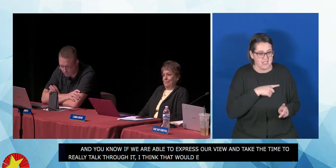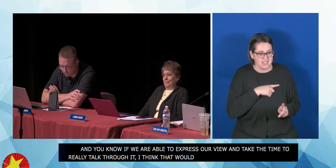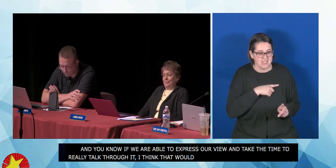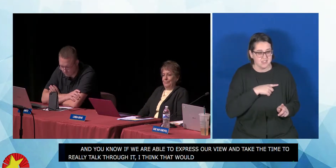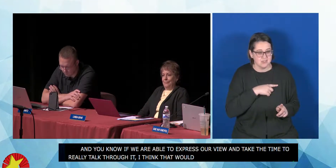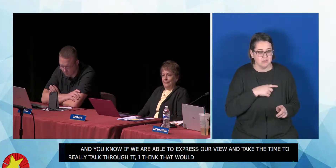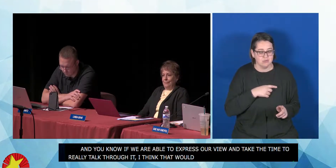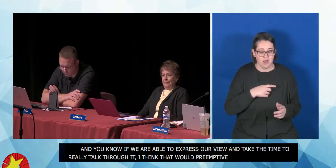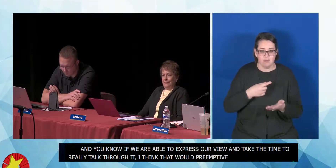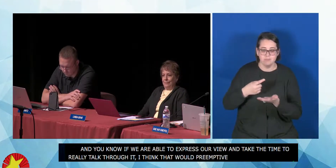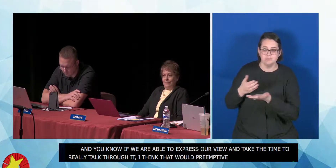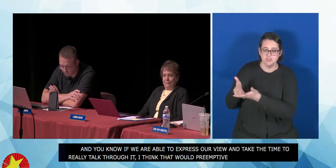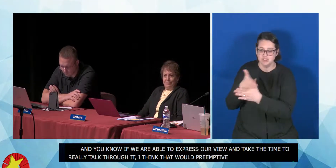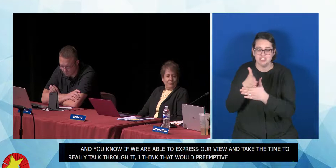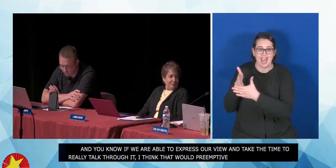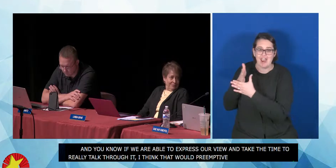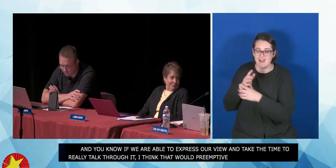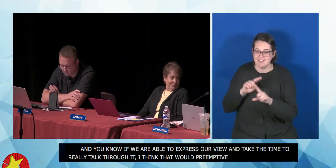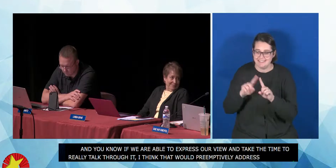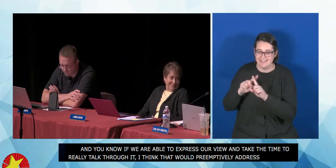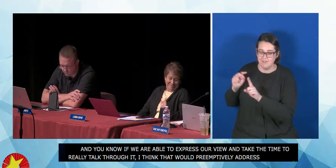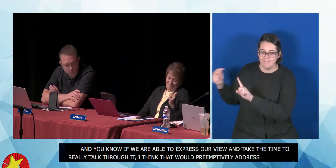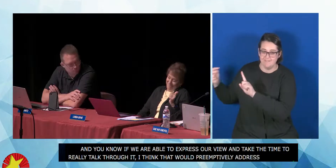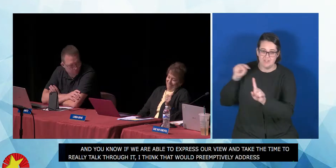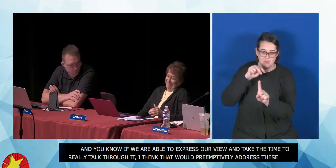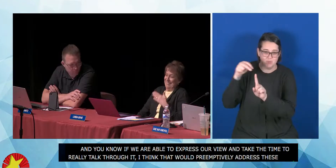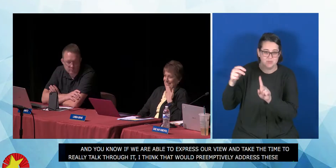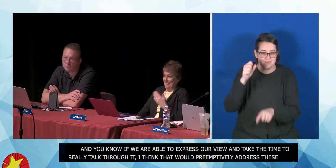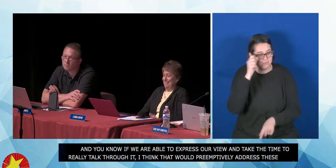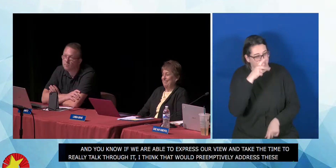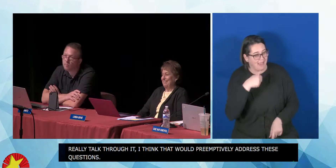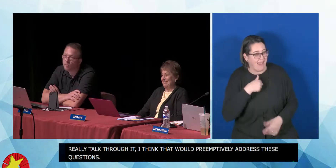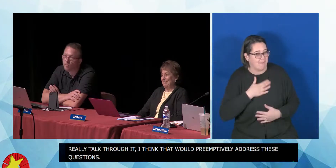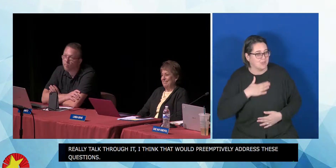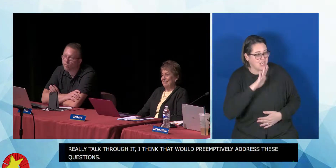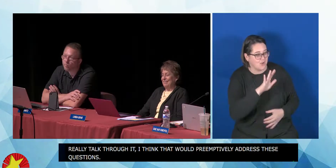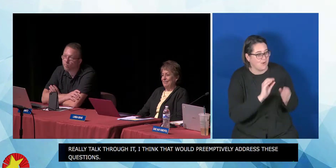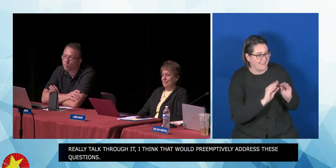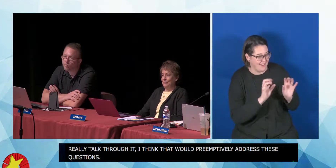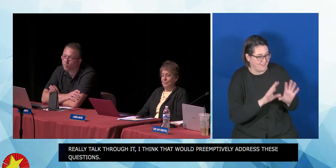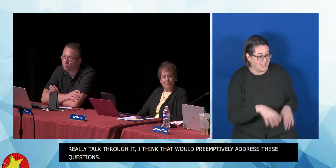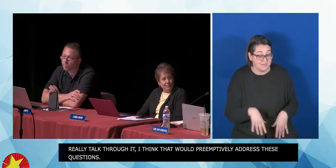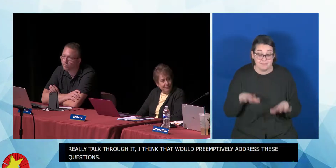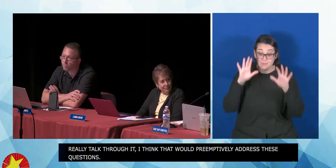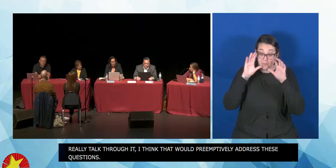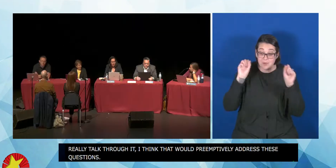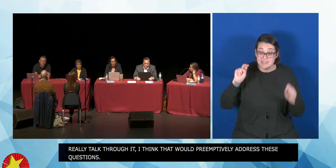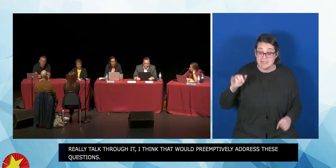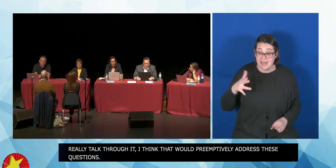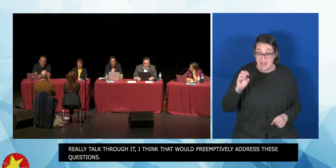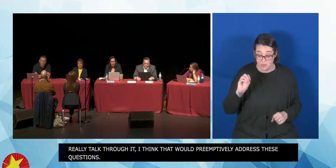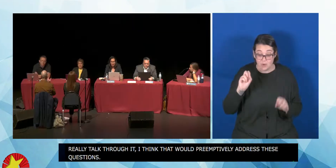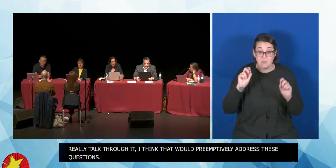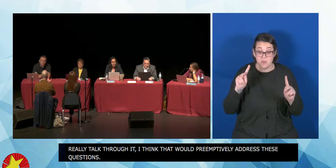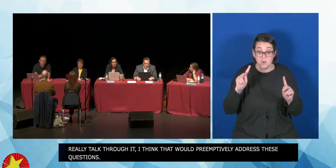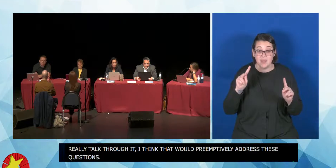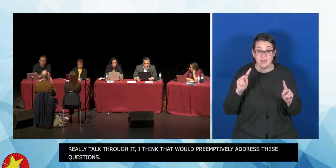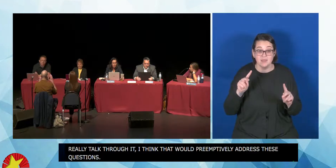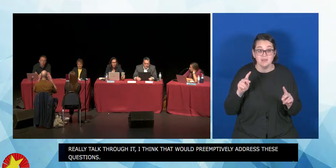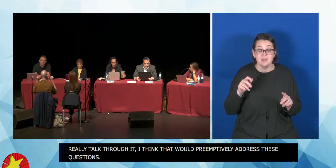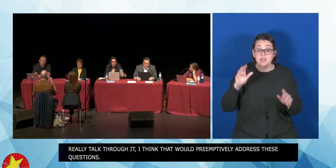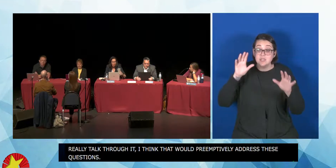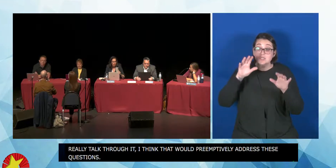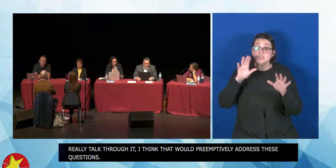views shared. So hopefully that makes sense to me. I appreciate that clarification. Okay. Thank you. Yeah, we can, Superintendent Reichman, if you